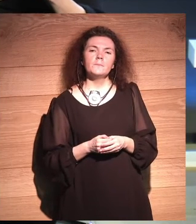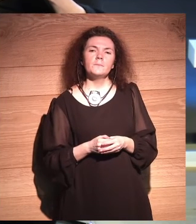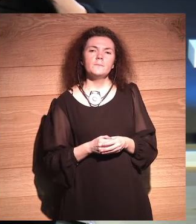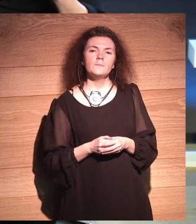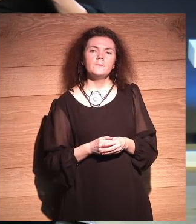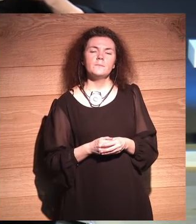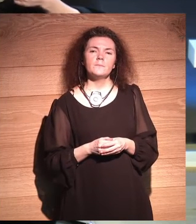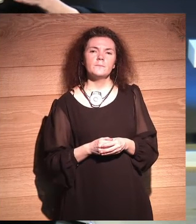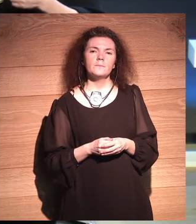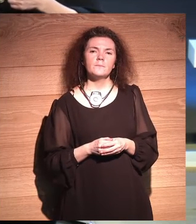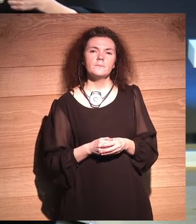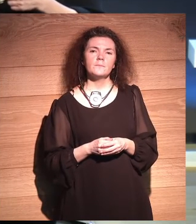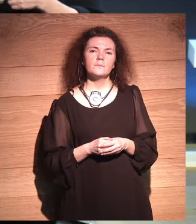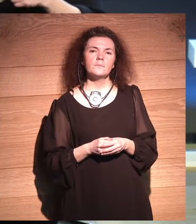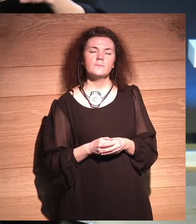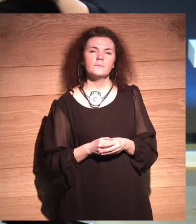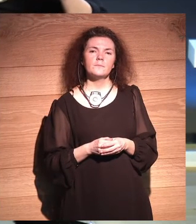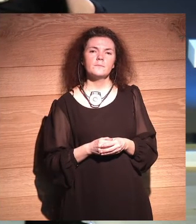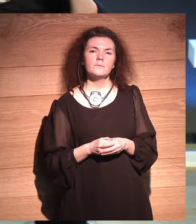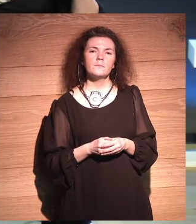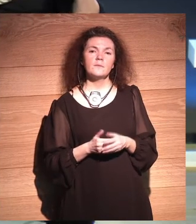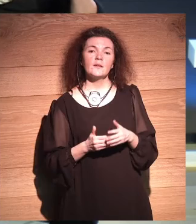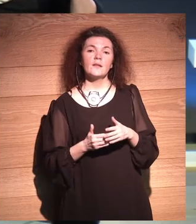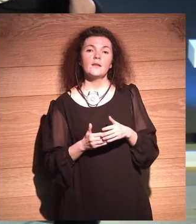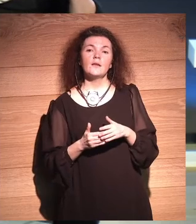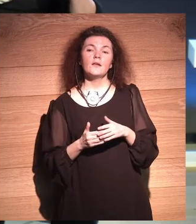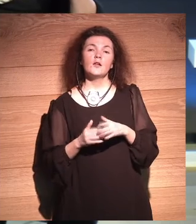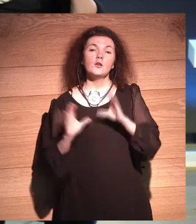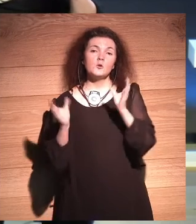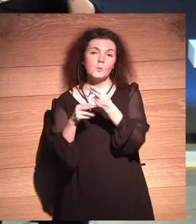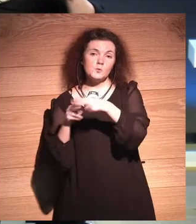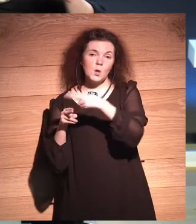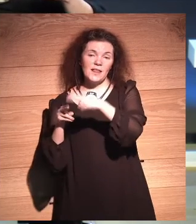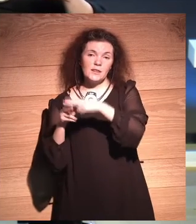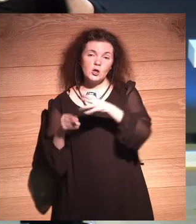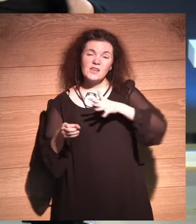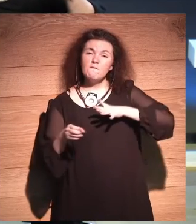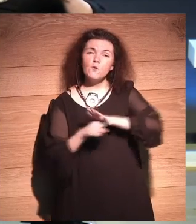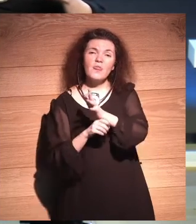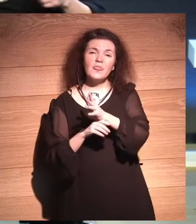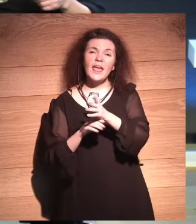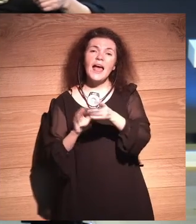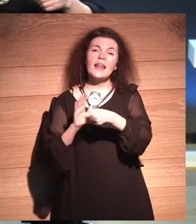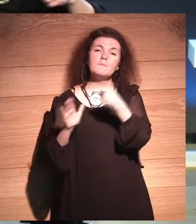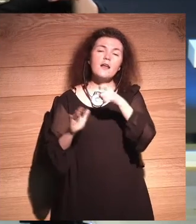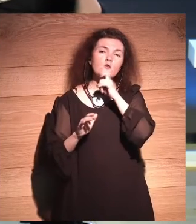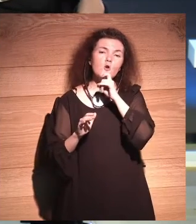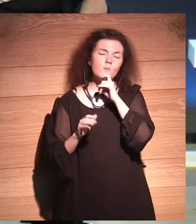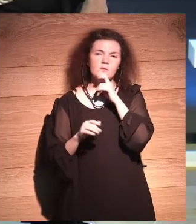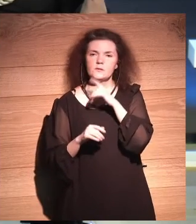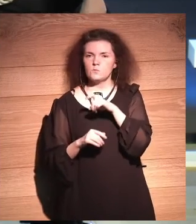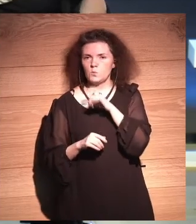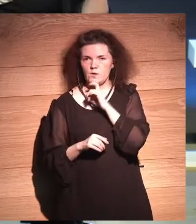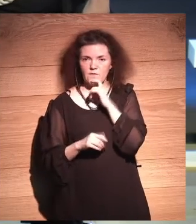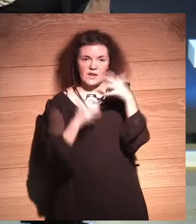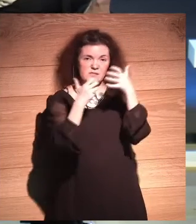overbearing influence of political parties, a challenge that we also see in the United States that very often gets in the way of